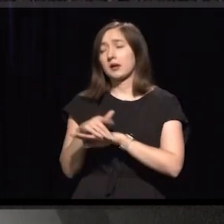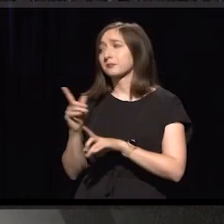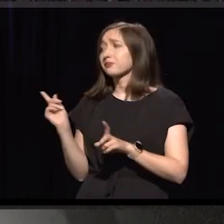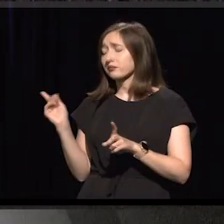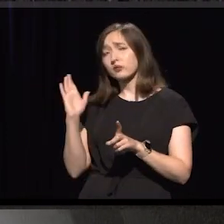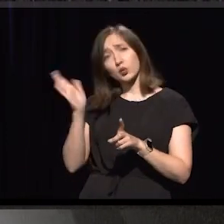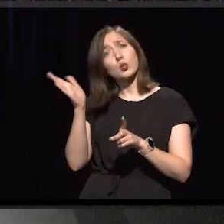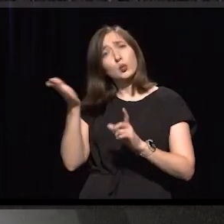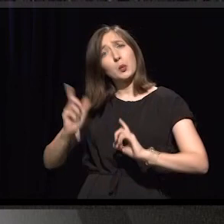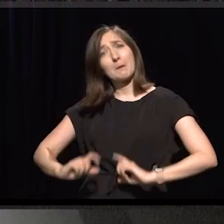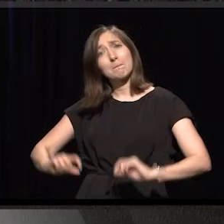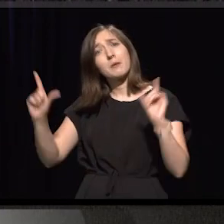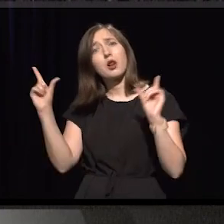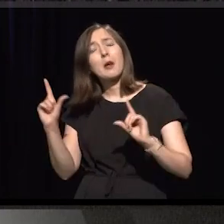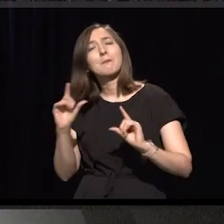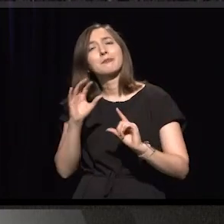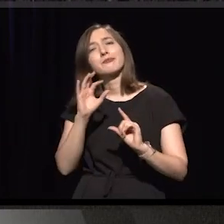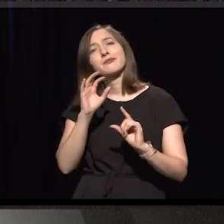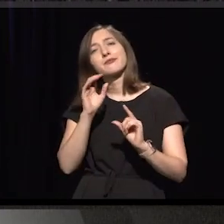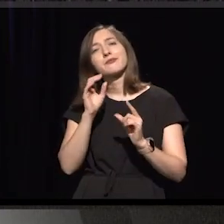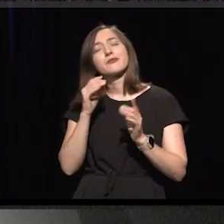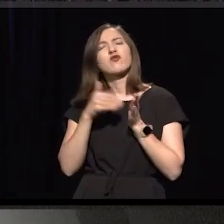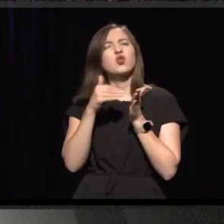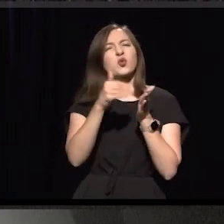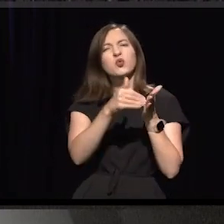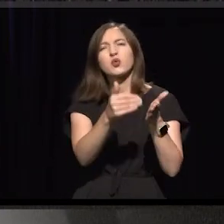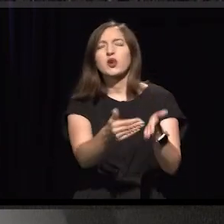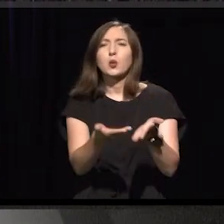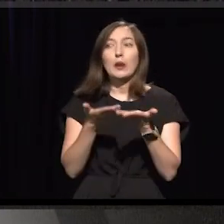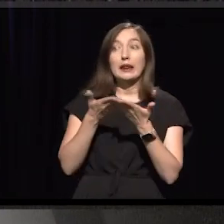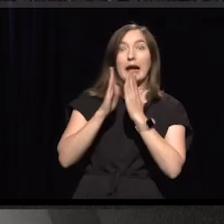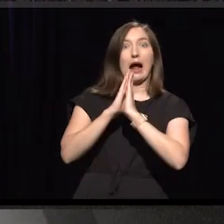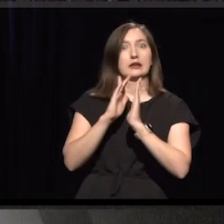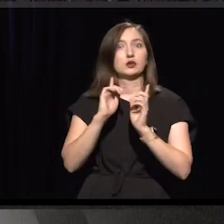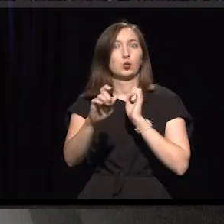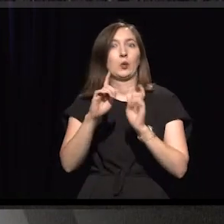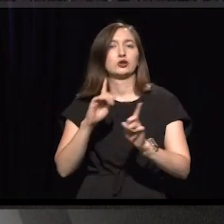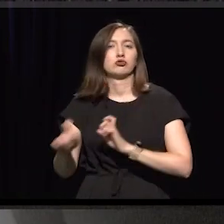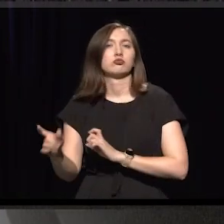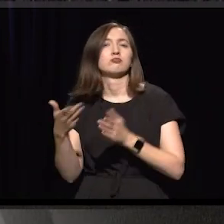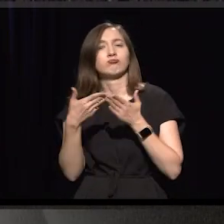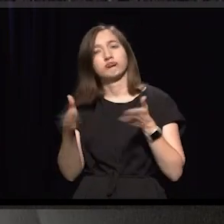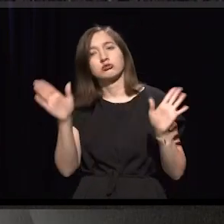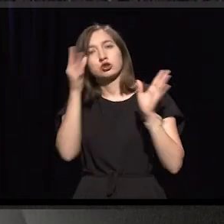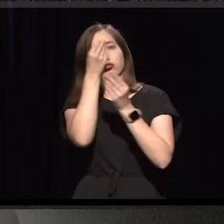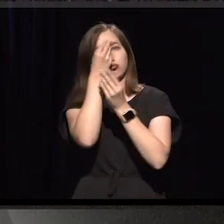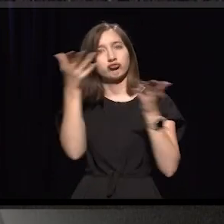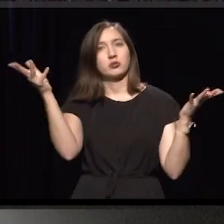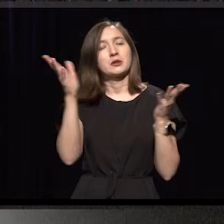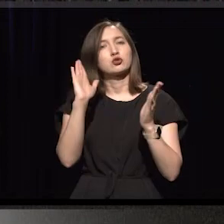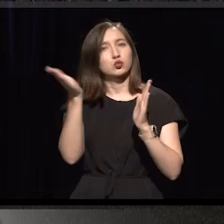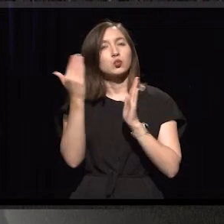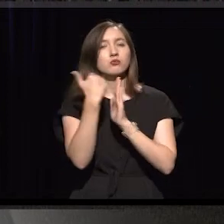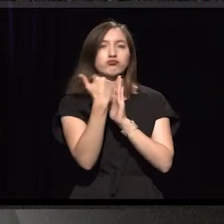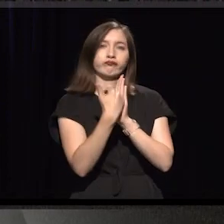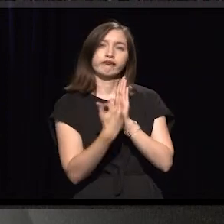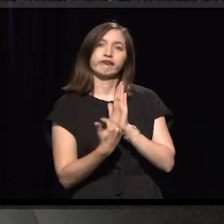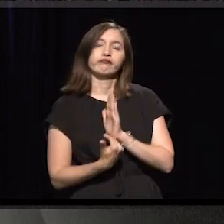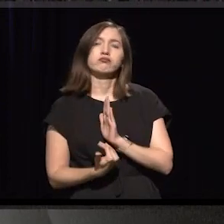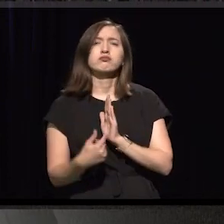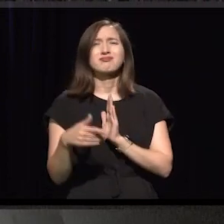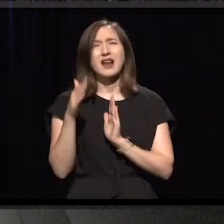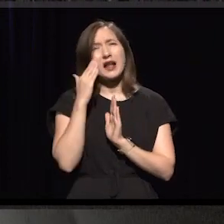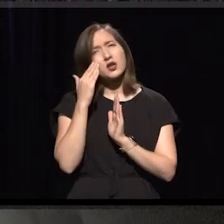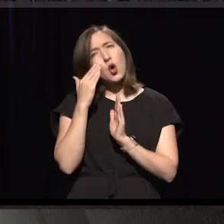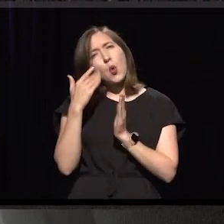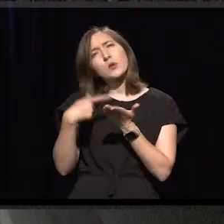asked questions, and we can also, I actually have to go back and check. I know we talked about doing an